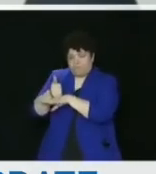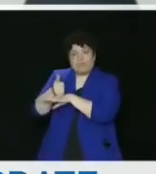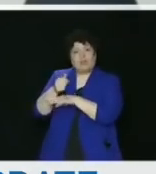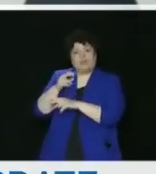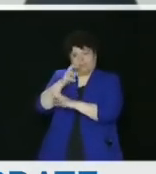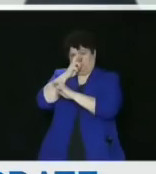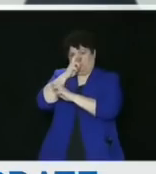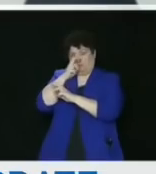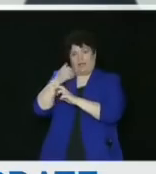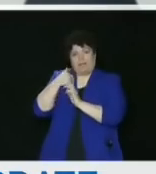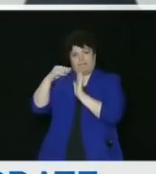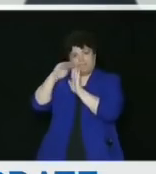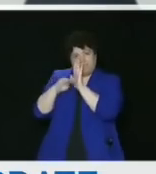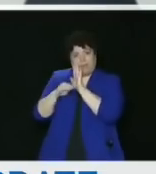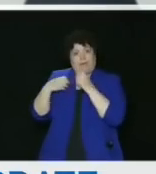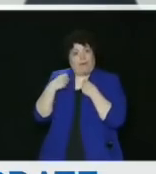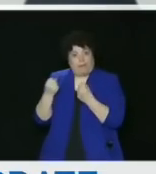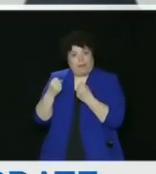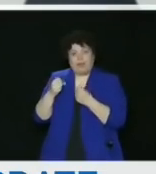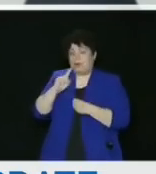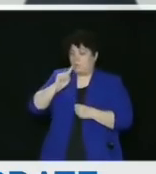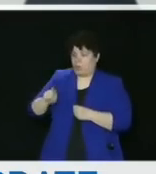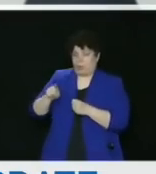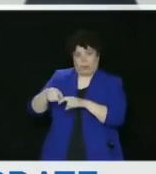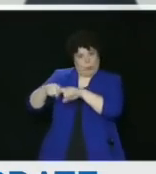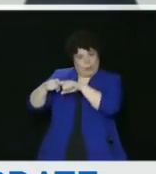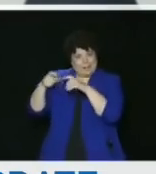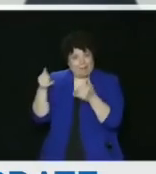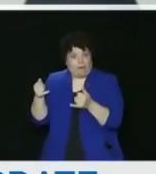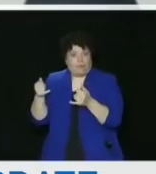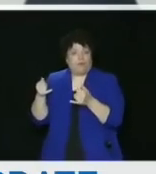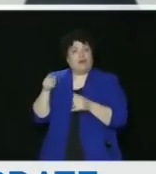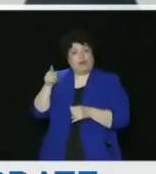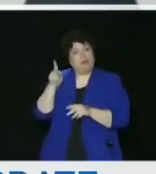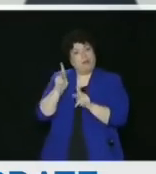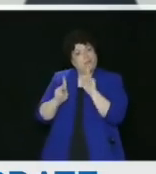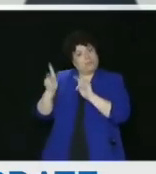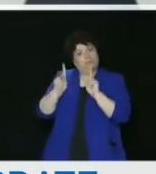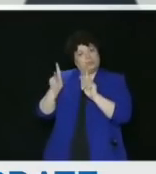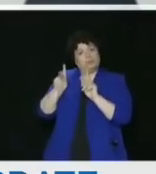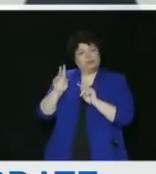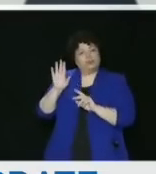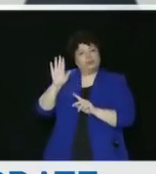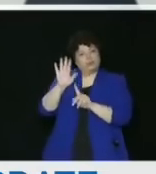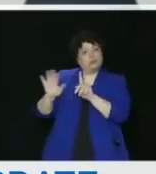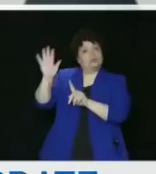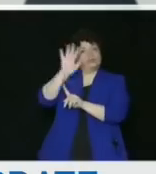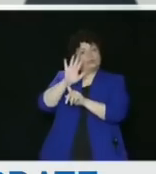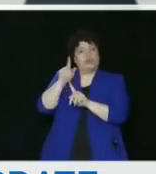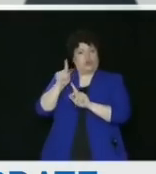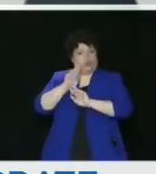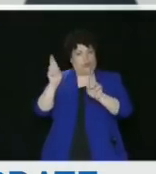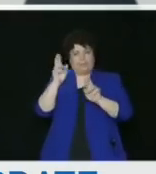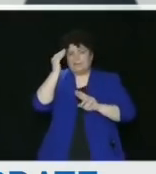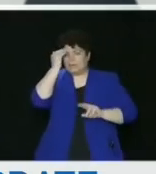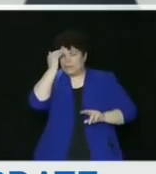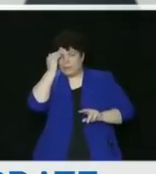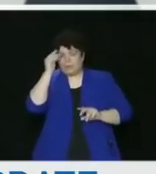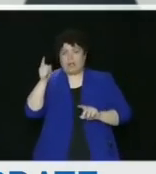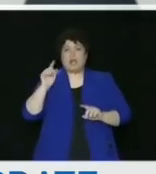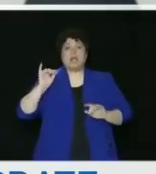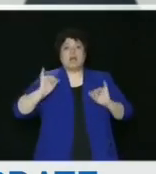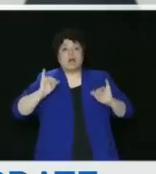public health measures, the right restrictions, and with a population that's really aware of what's going on,